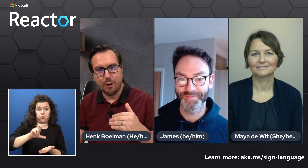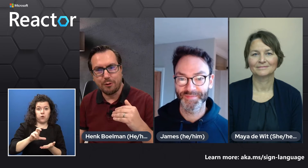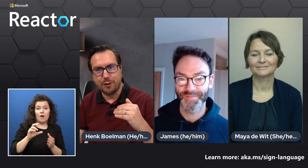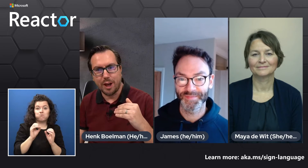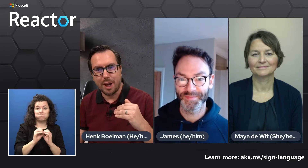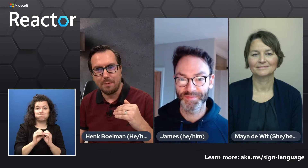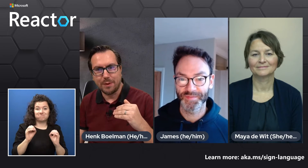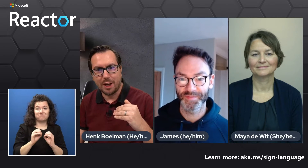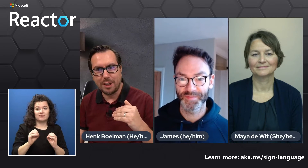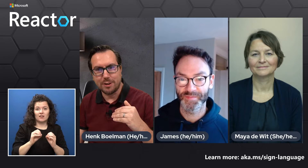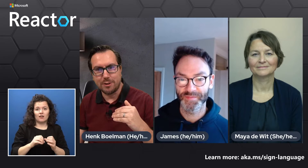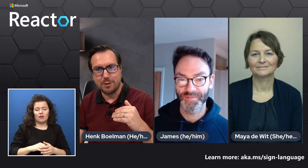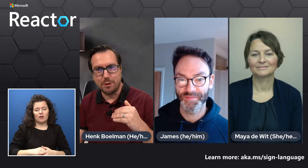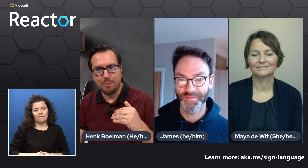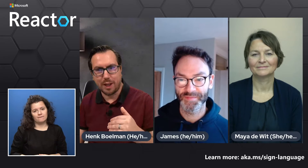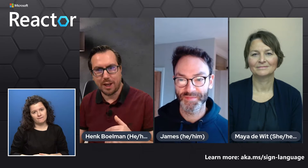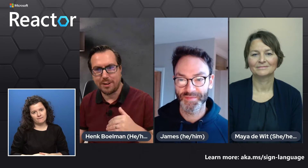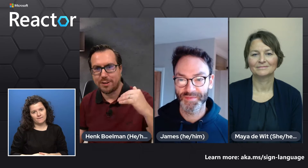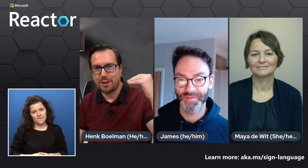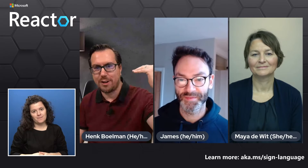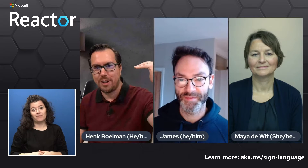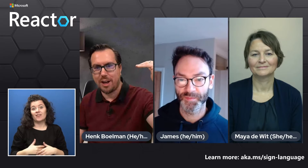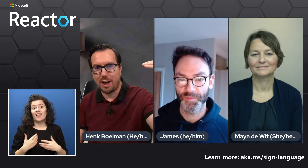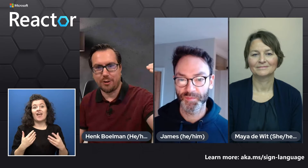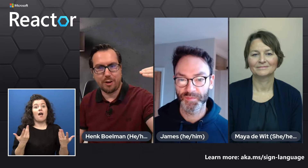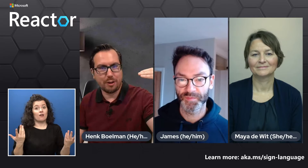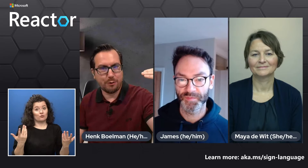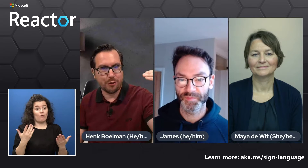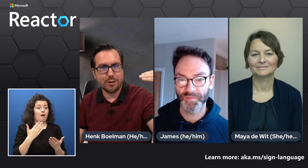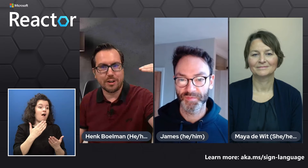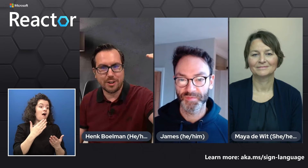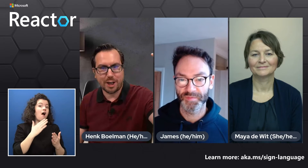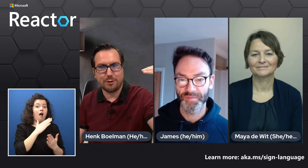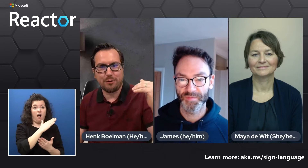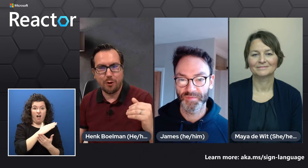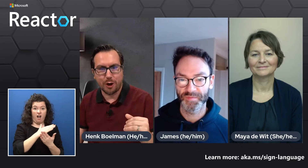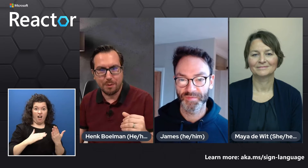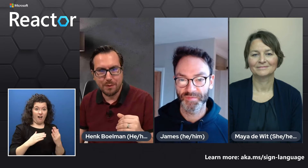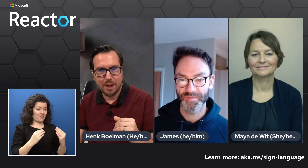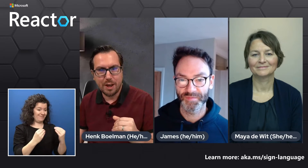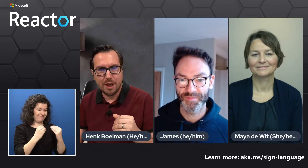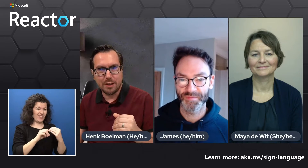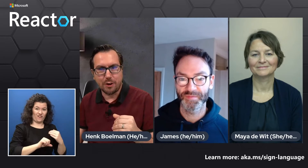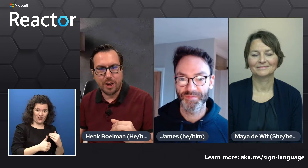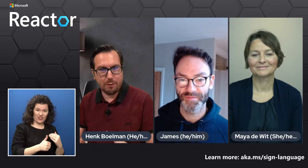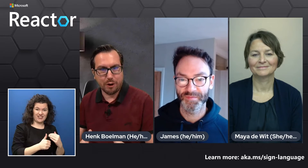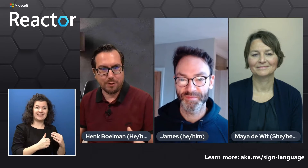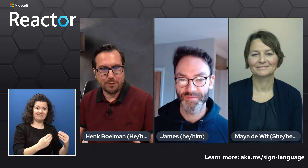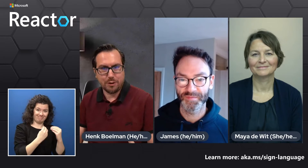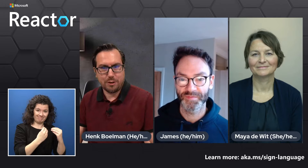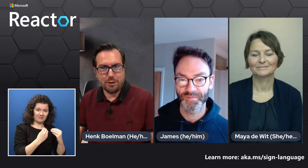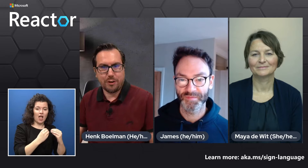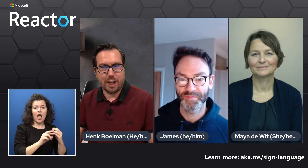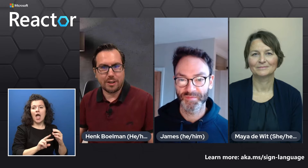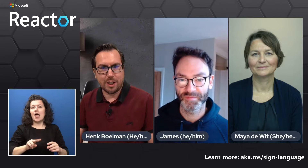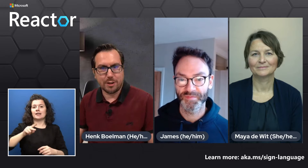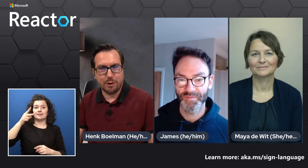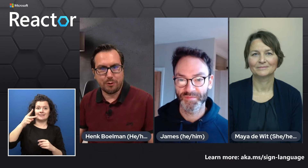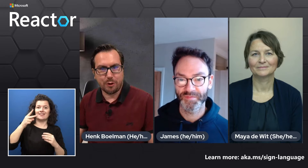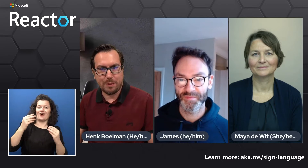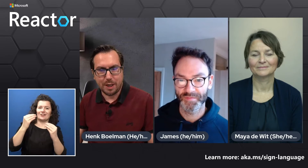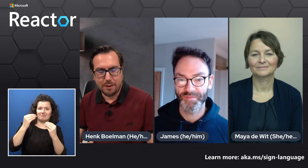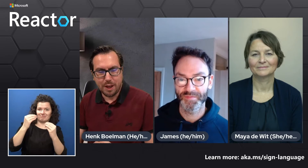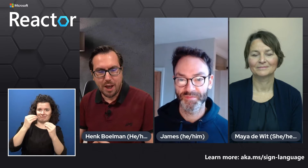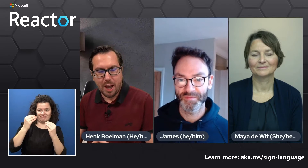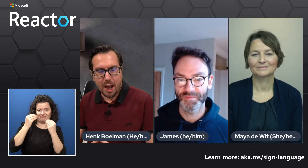half of the lessons took place at the first and second floor. So they were just not accessible